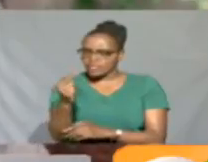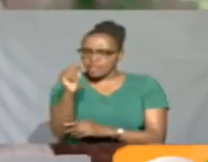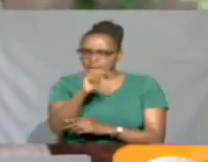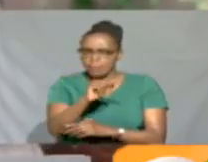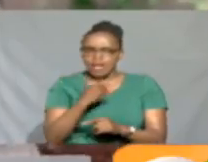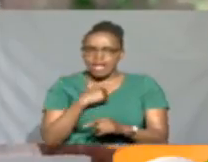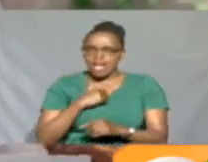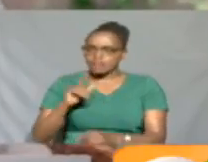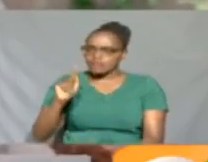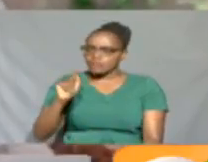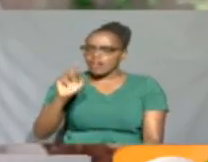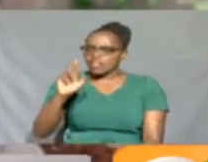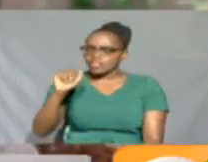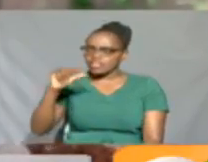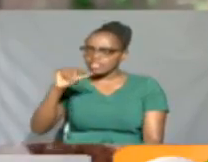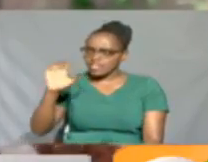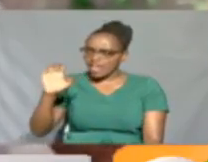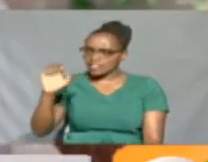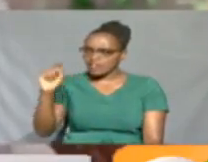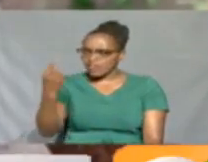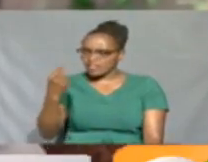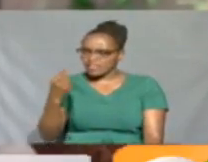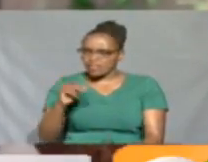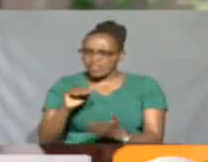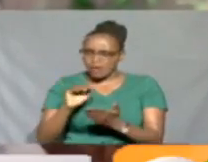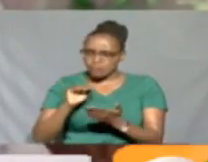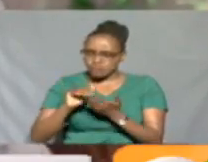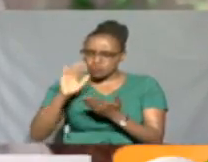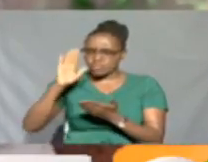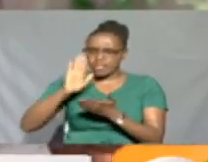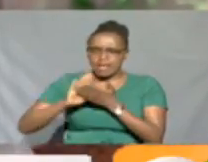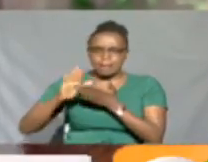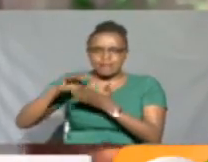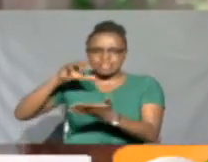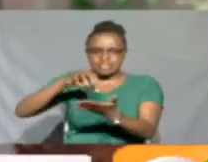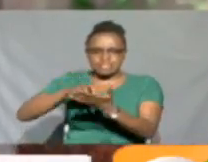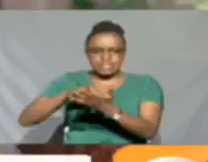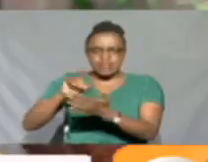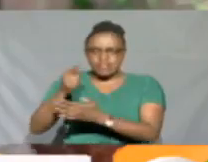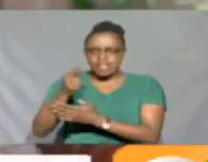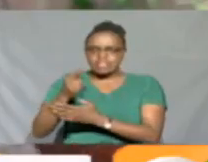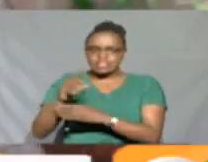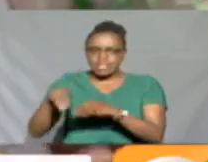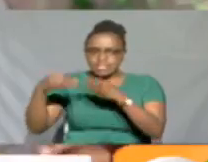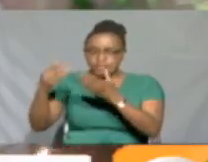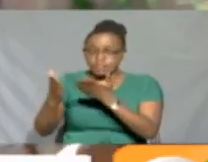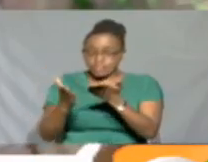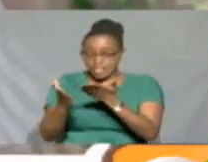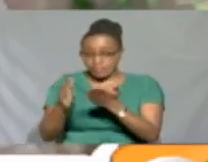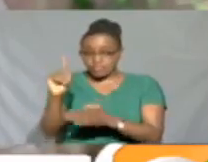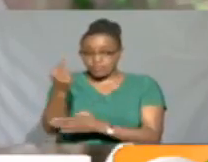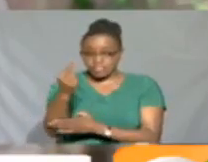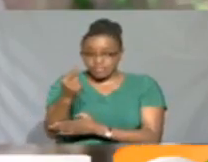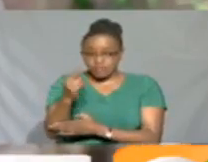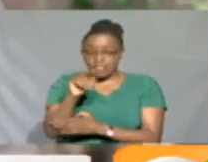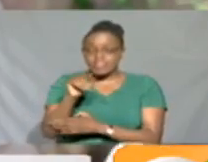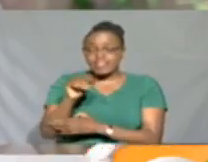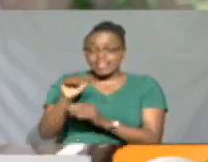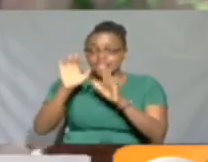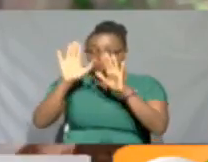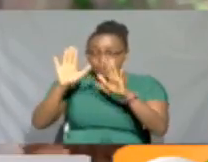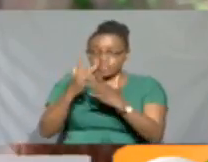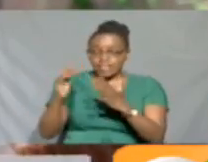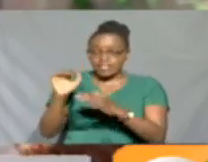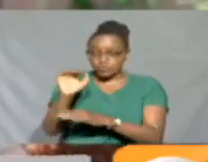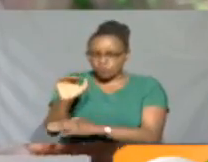we call triage, where you sort out the most emergency cases and you treat them first. The key thing you have to ask yourself